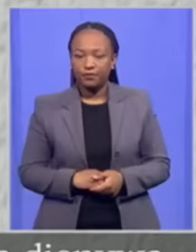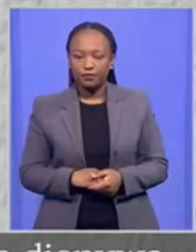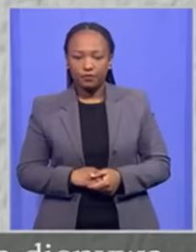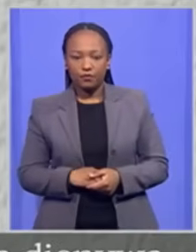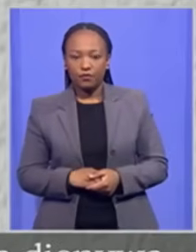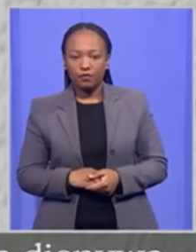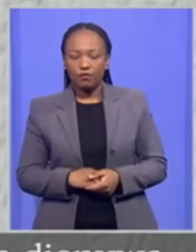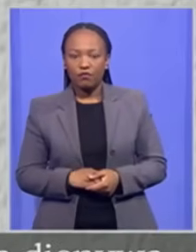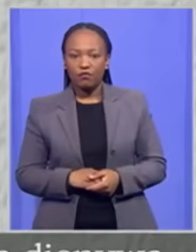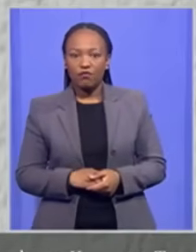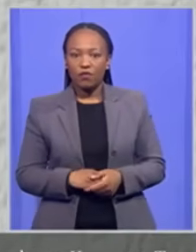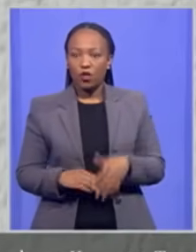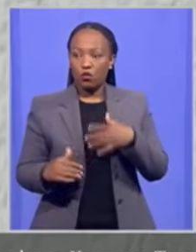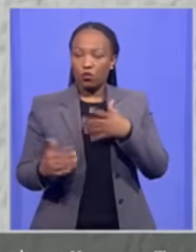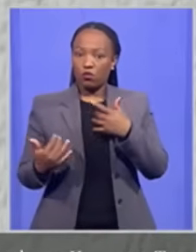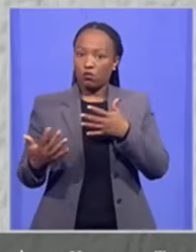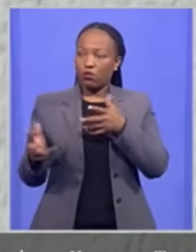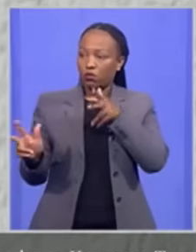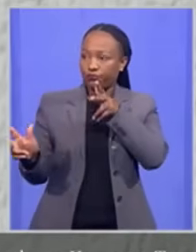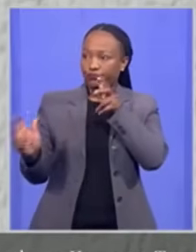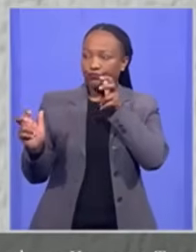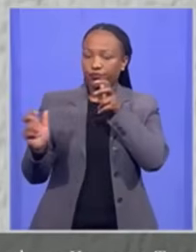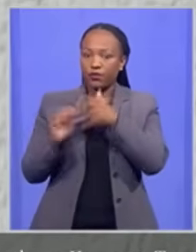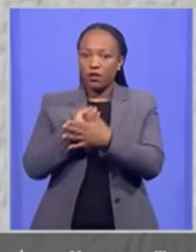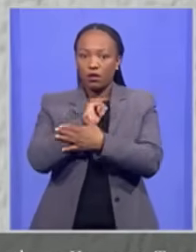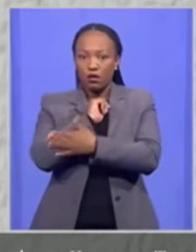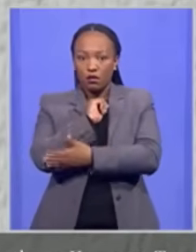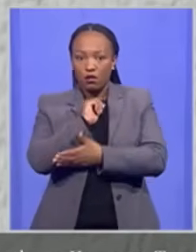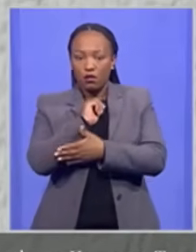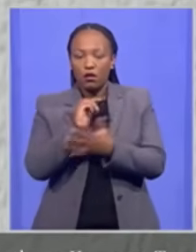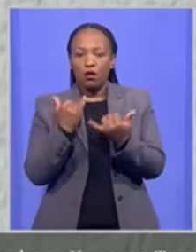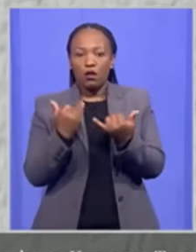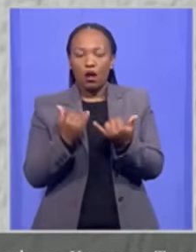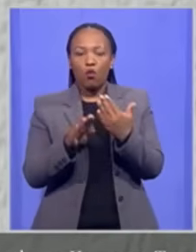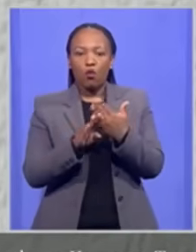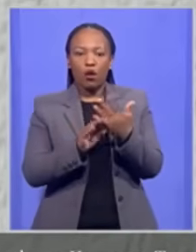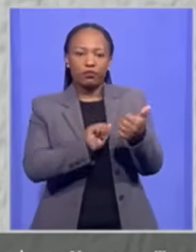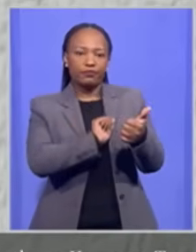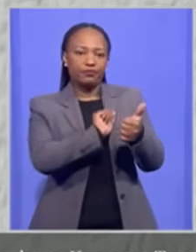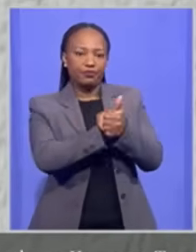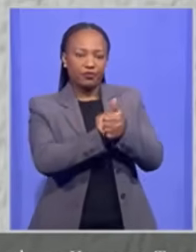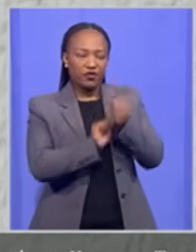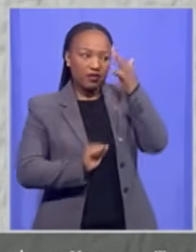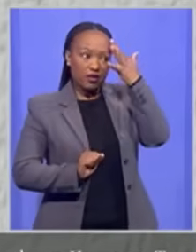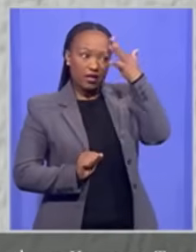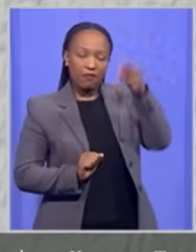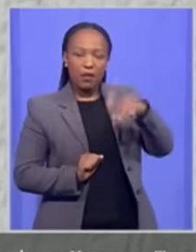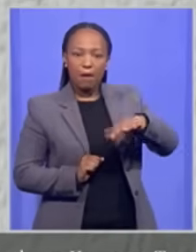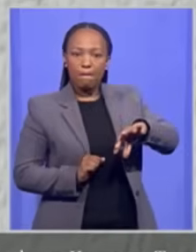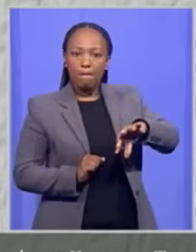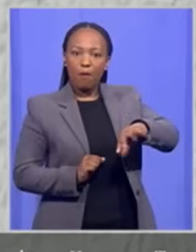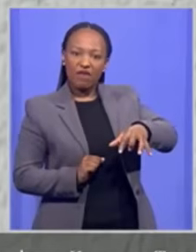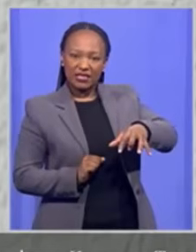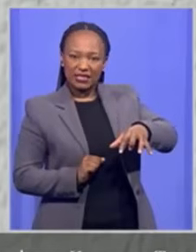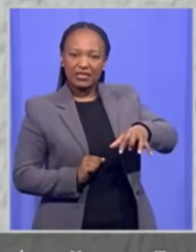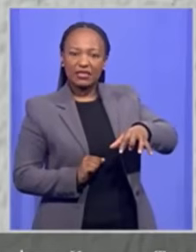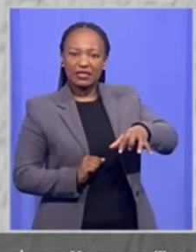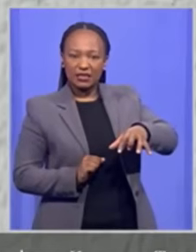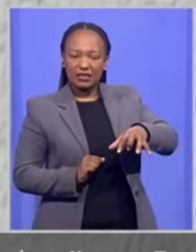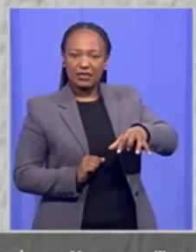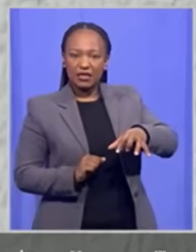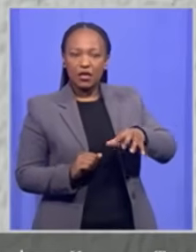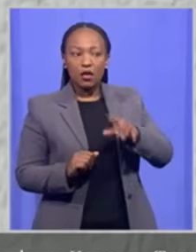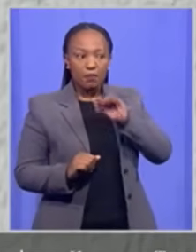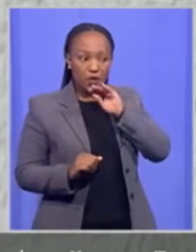ka bothata jo se mmušo wa bogare re šomišana le mmušo wa province re ile go se dira ke go wa nyakela